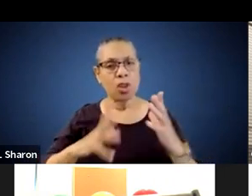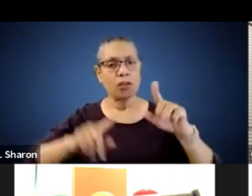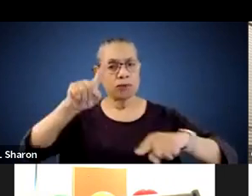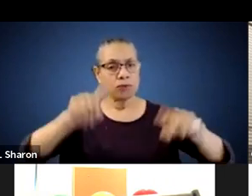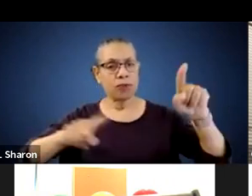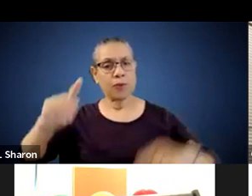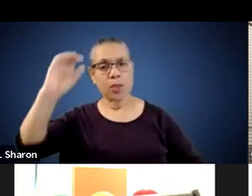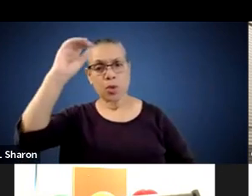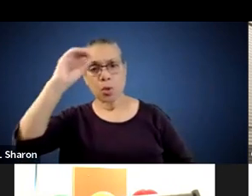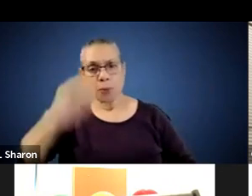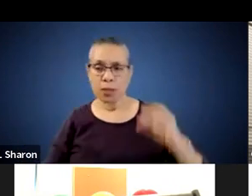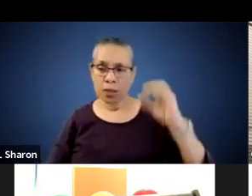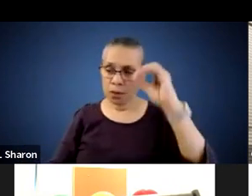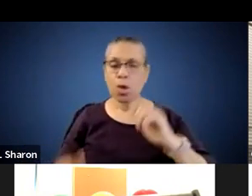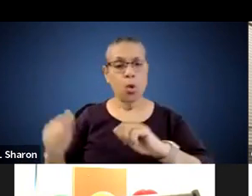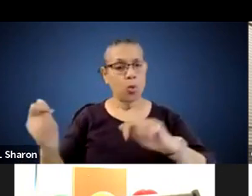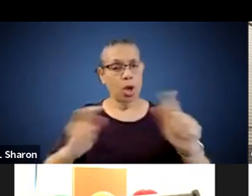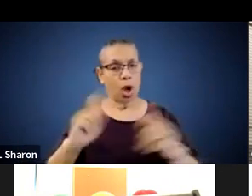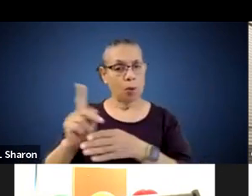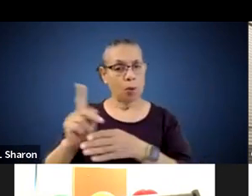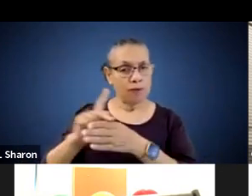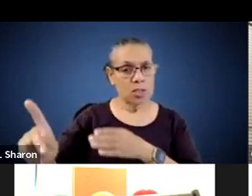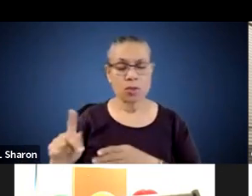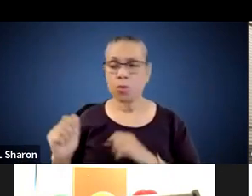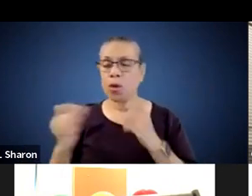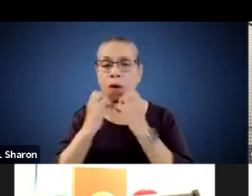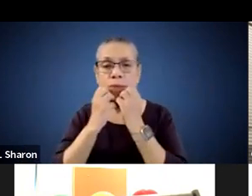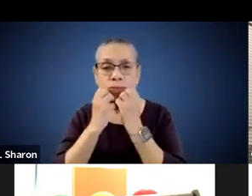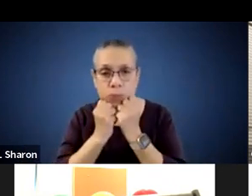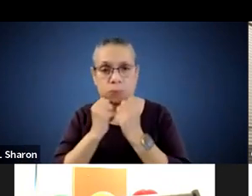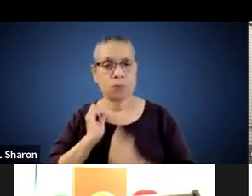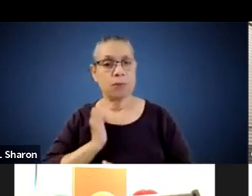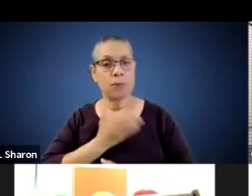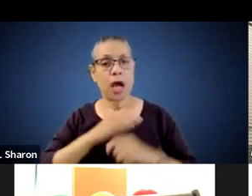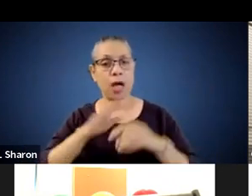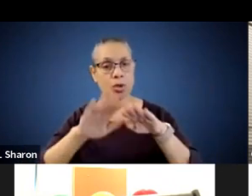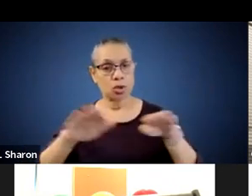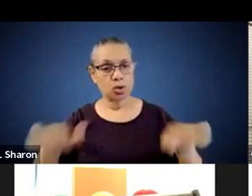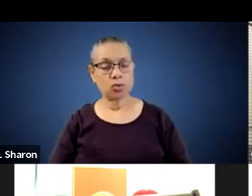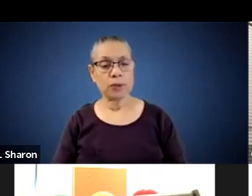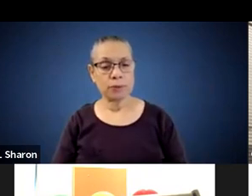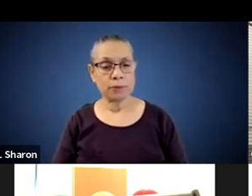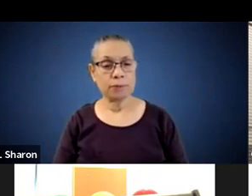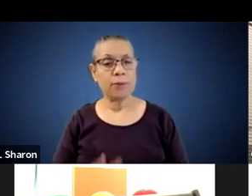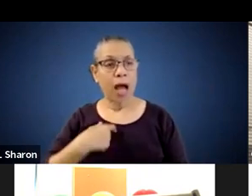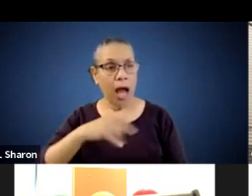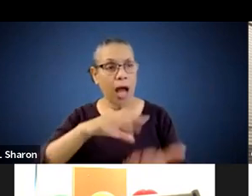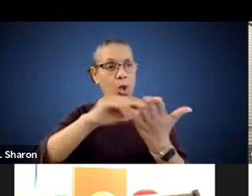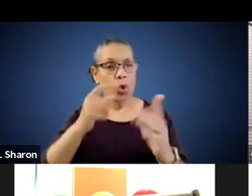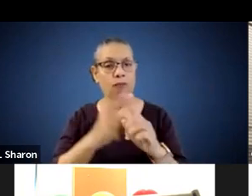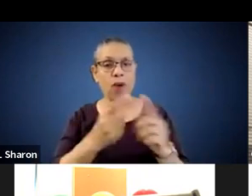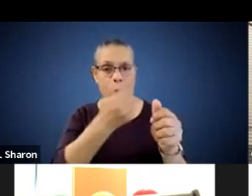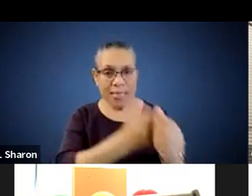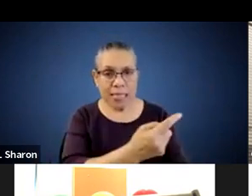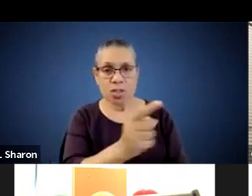we're all professionals we all care about our children that we are serving I learned from every member when